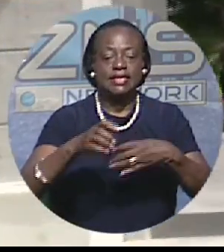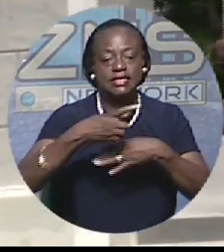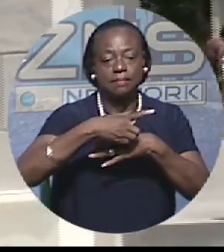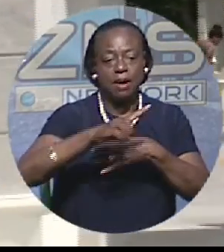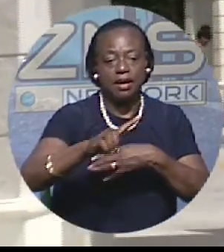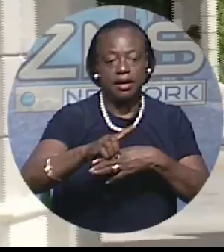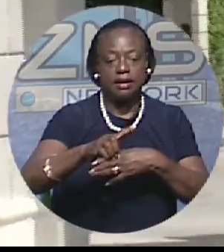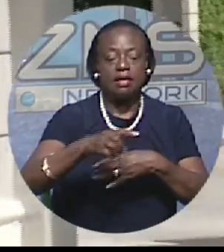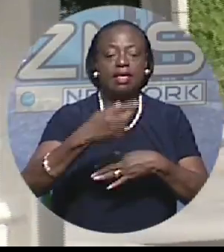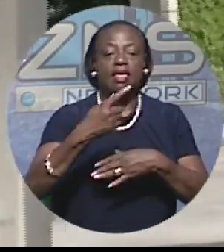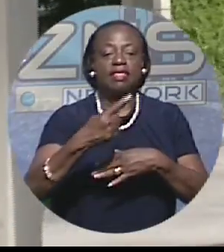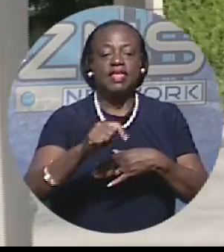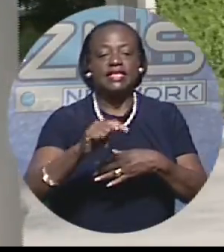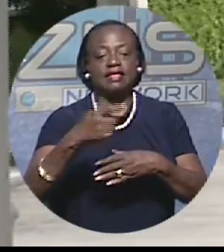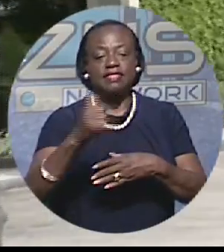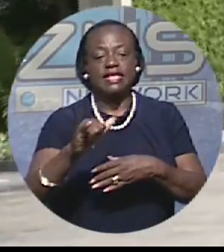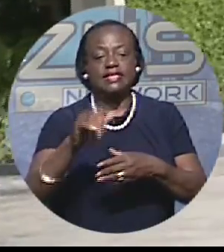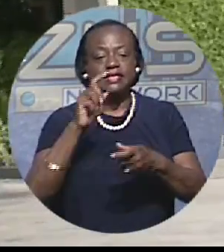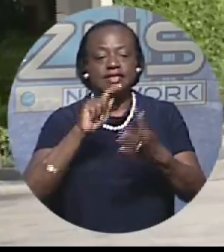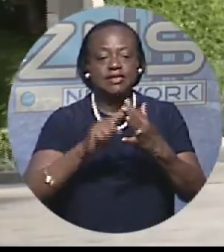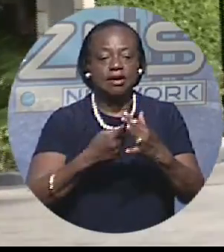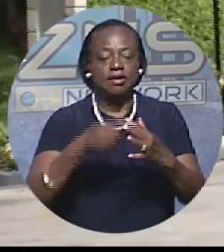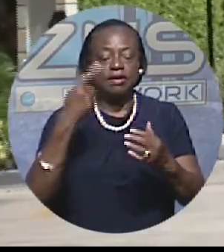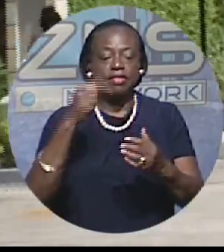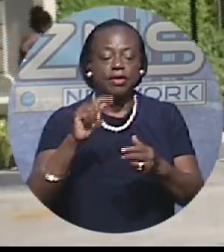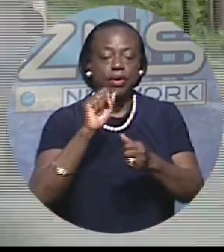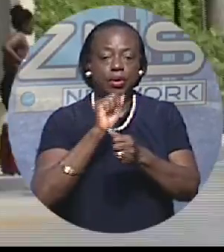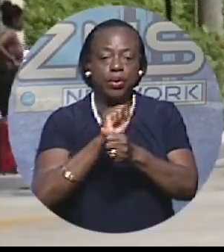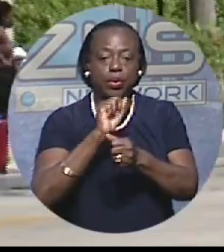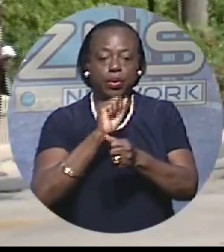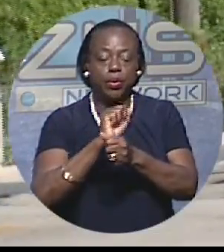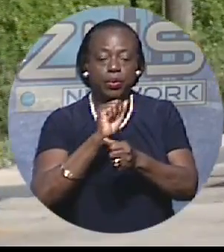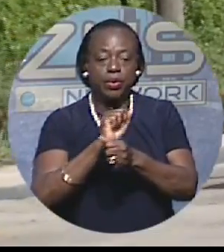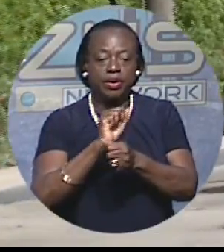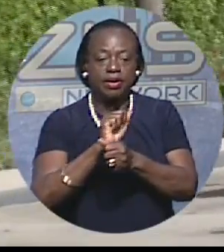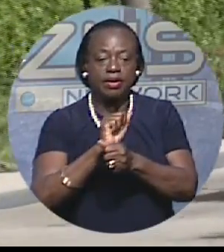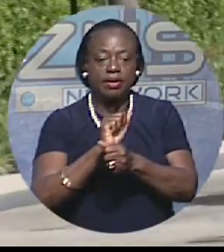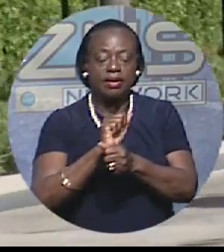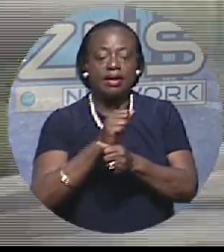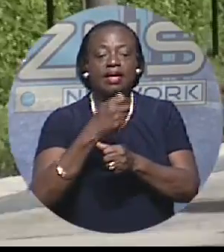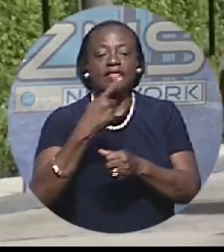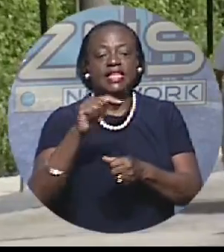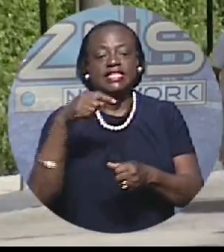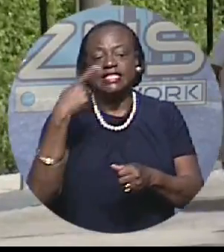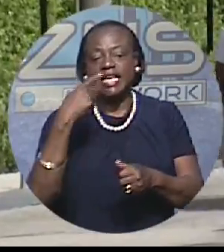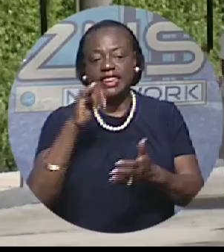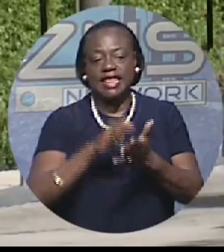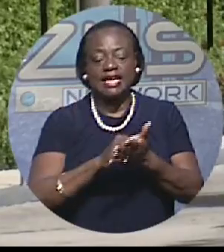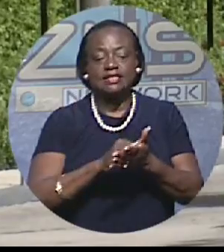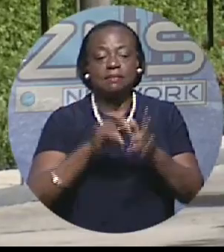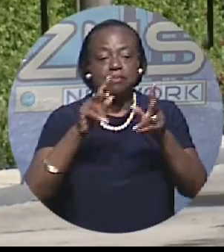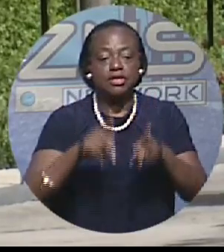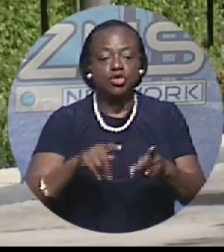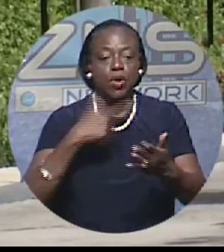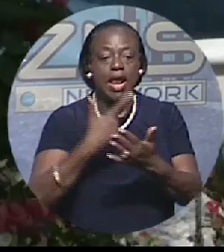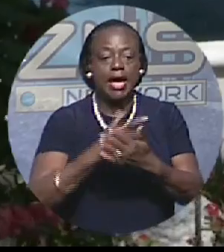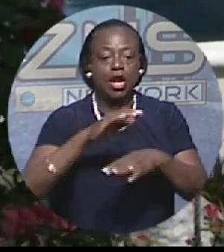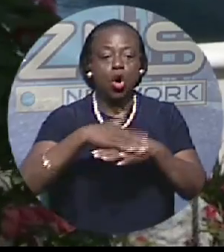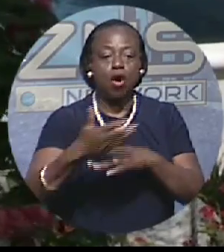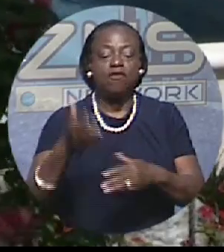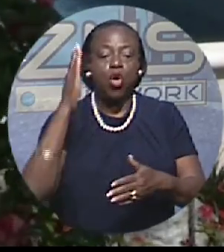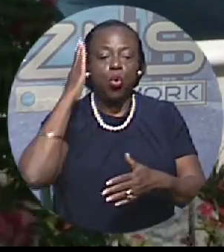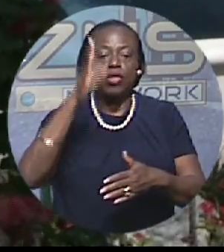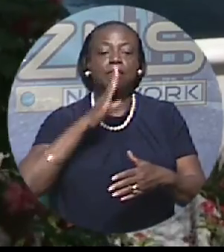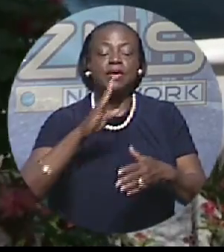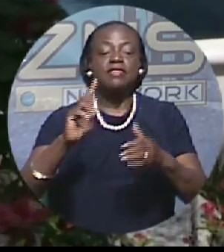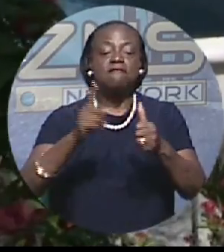Sandals officials claim the 600 laid off were also advised that they would be first in line for the interview and application process that would begin